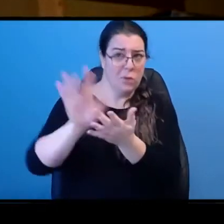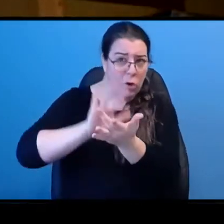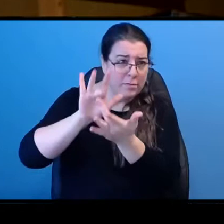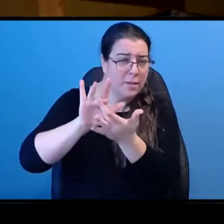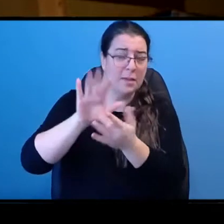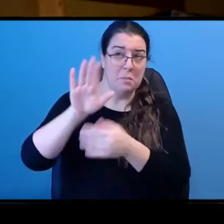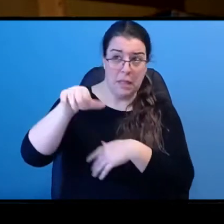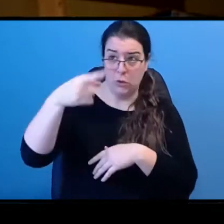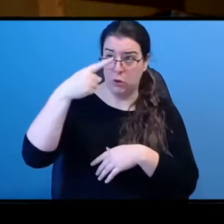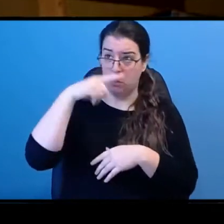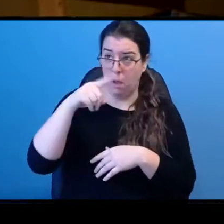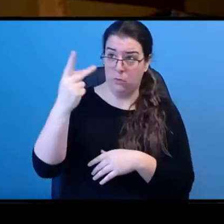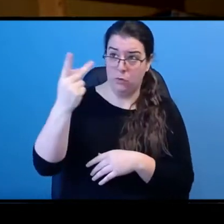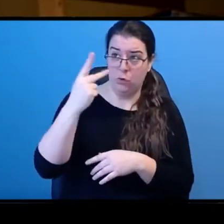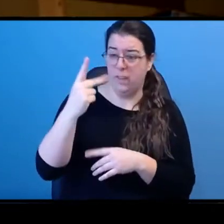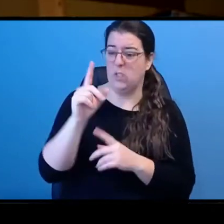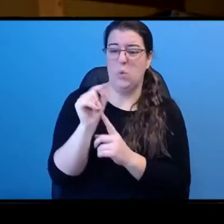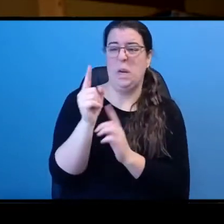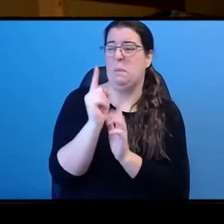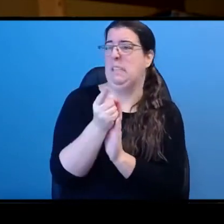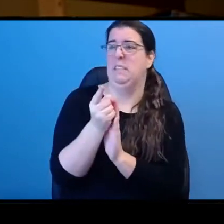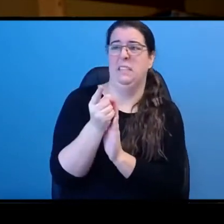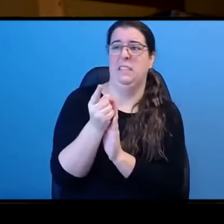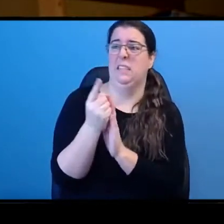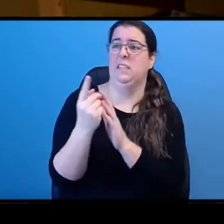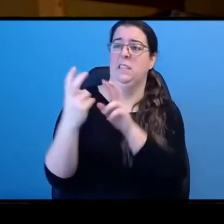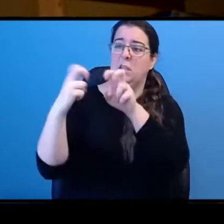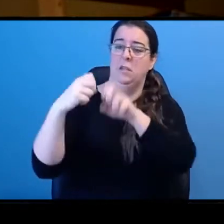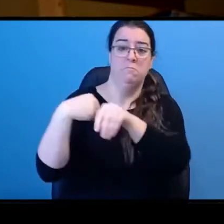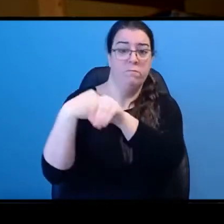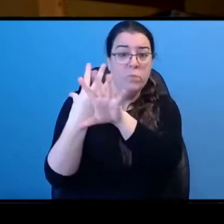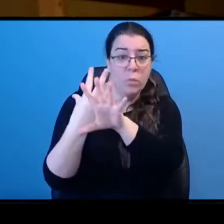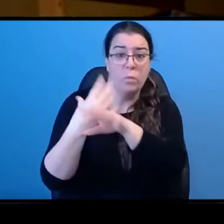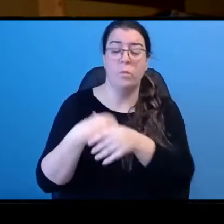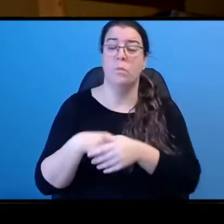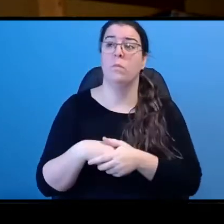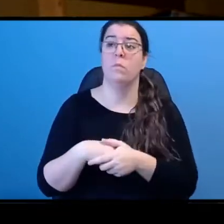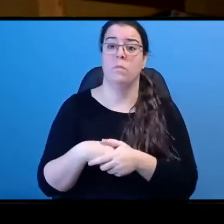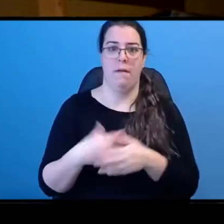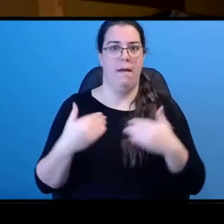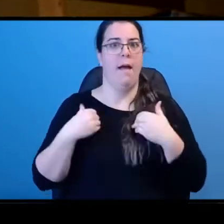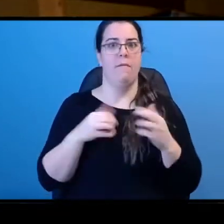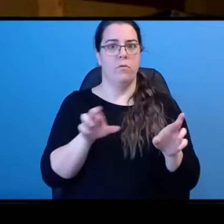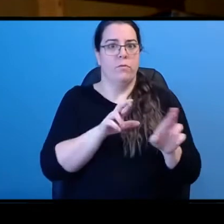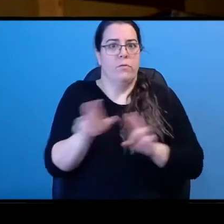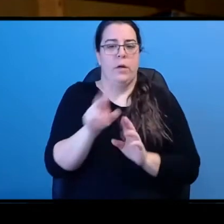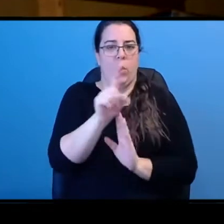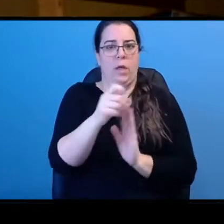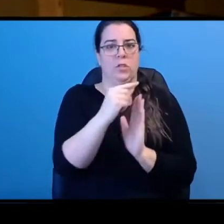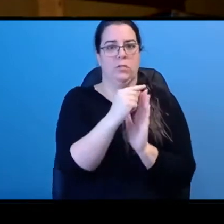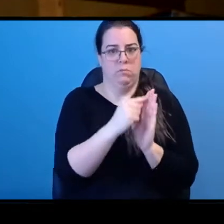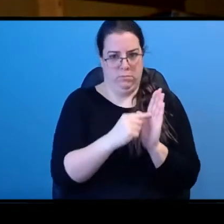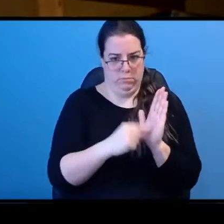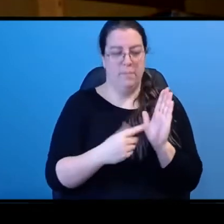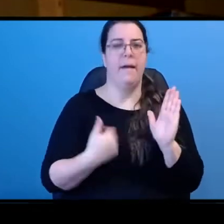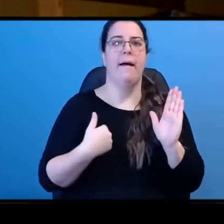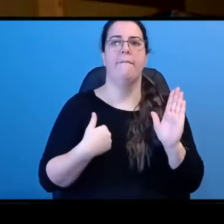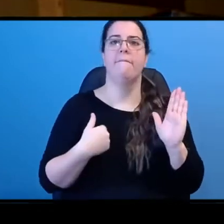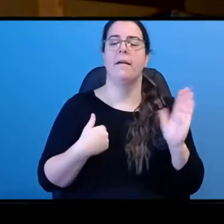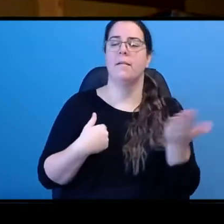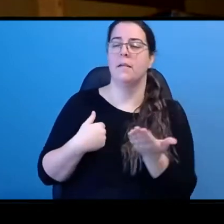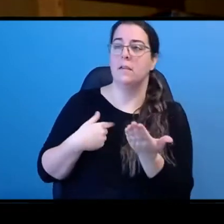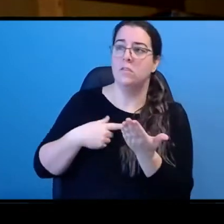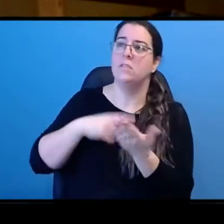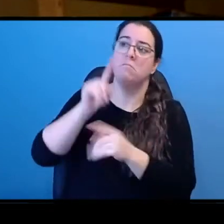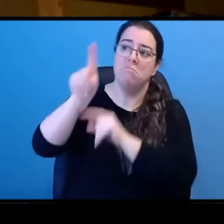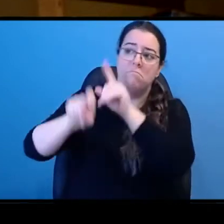have 20 minutes of their time. Be prepared, go in there with questions. And I would even say, be prepared